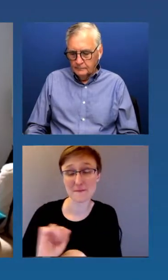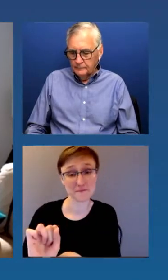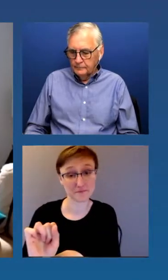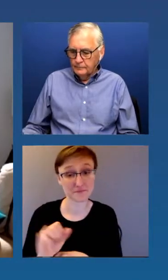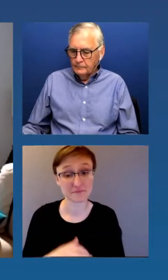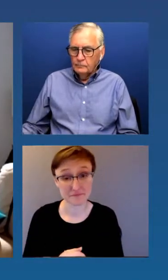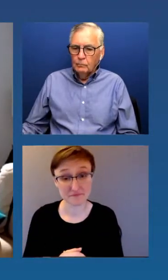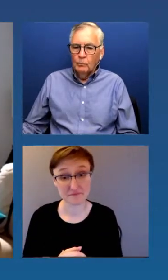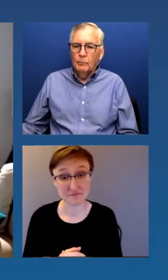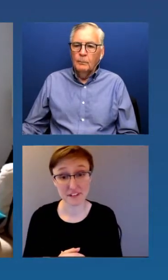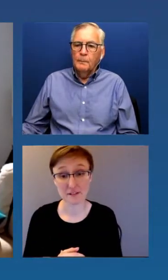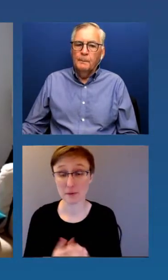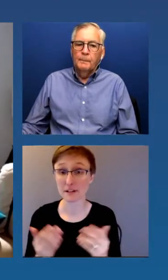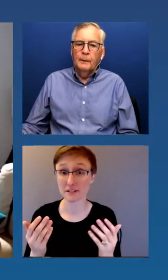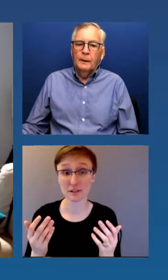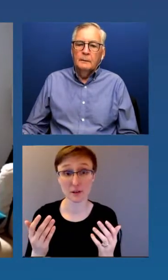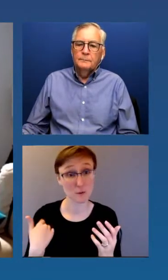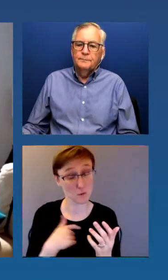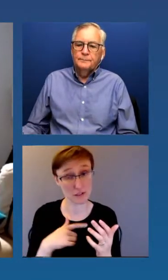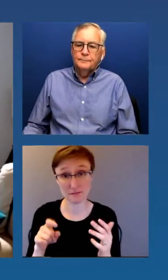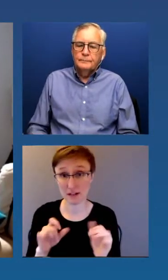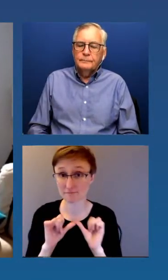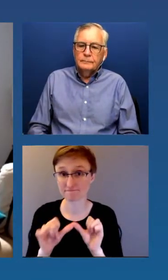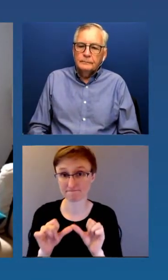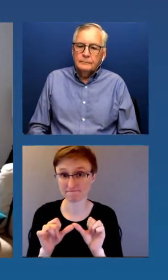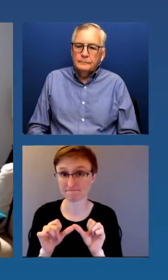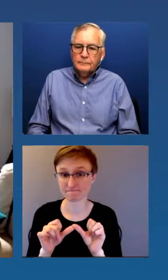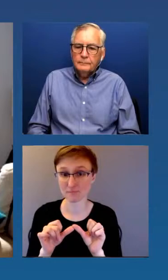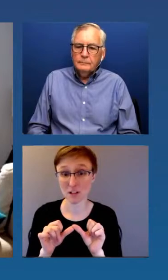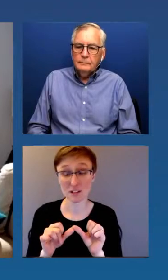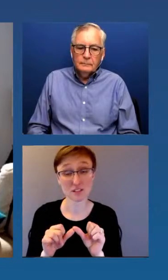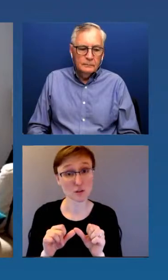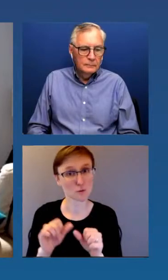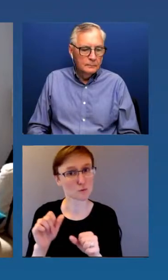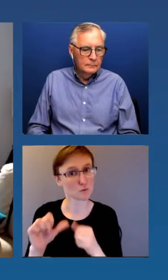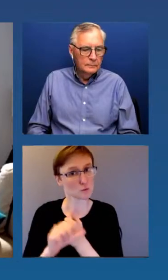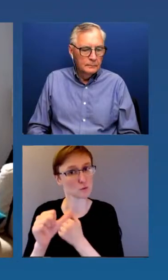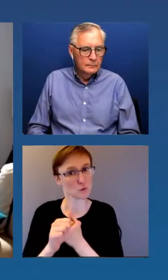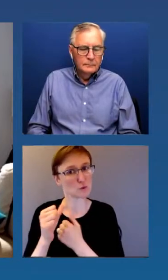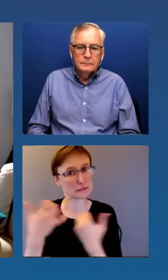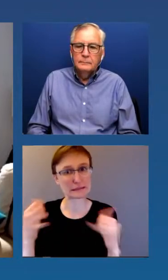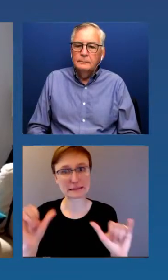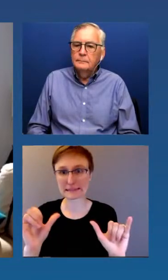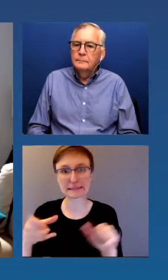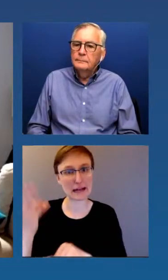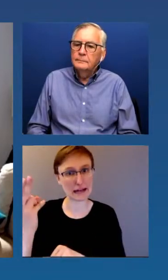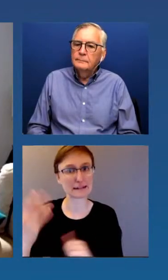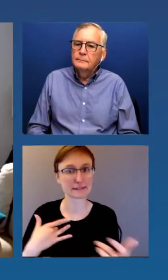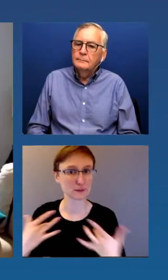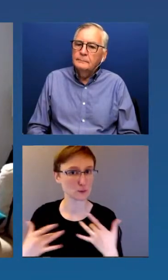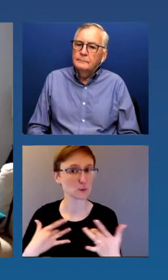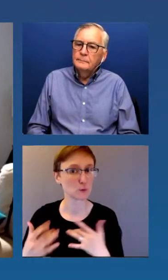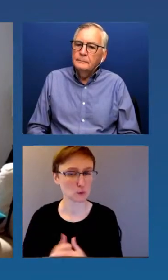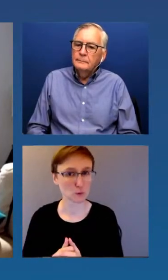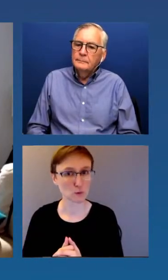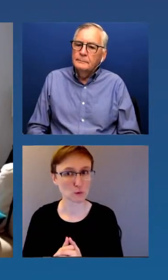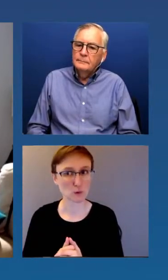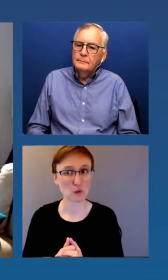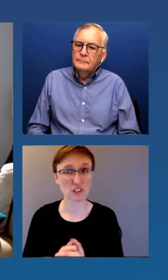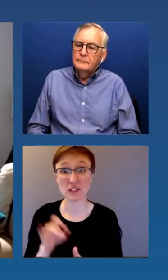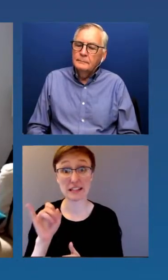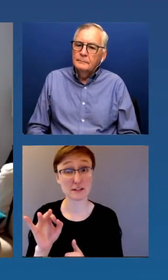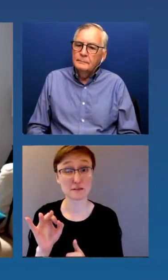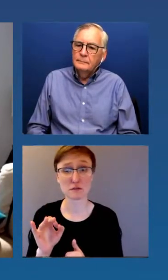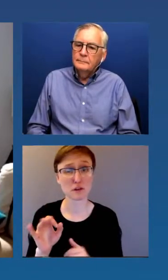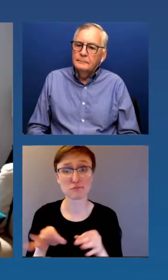with where we are at now. And the risk is high, and lives are at stake. So we are resolved as a